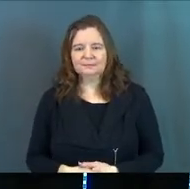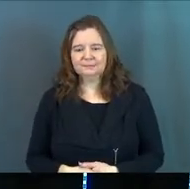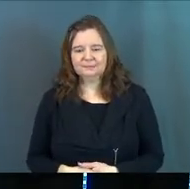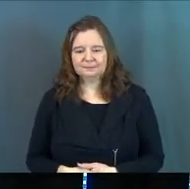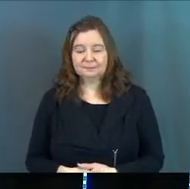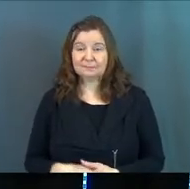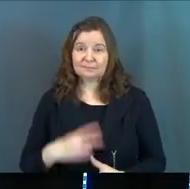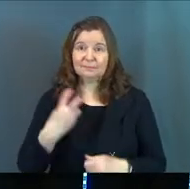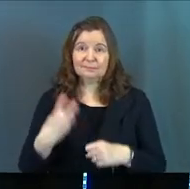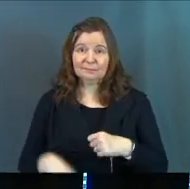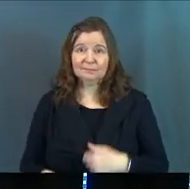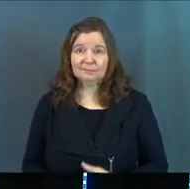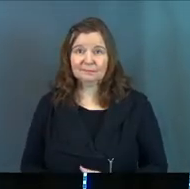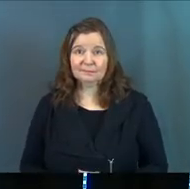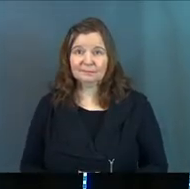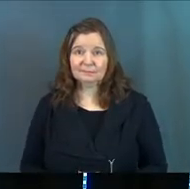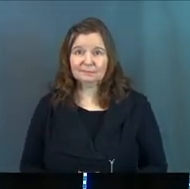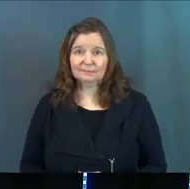It's hard.